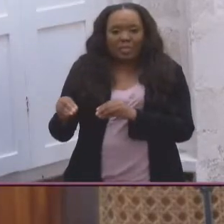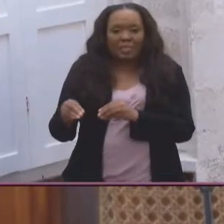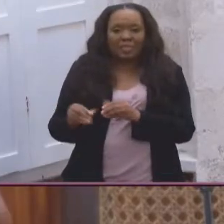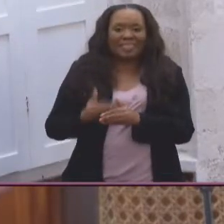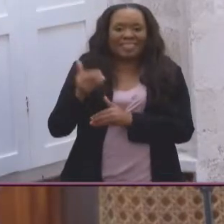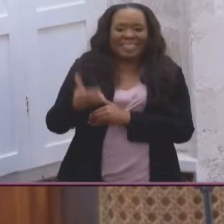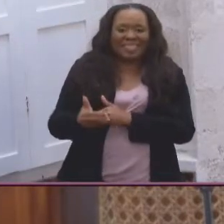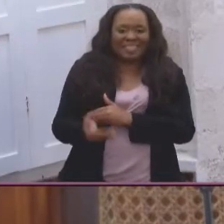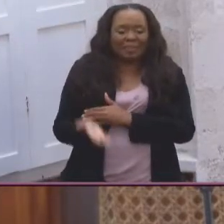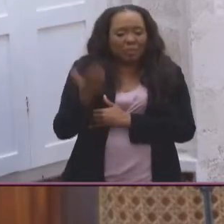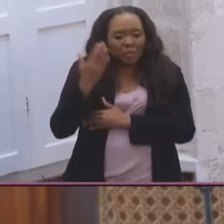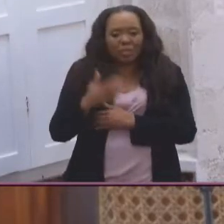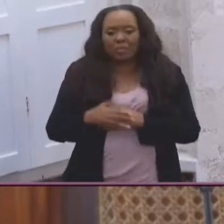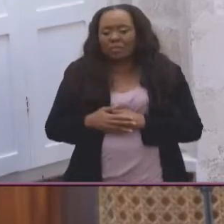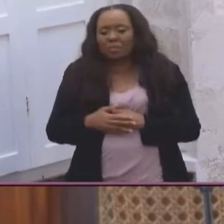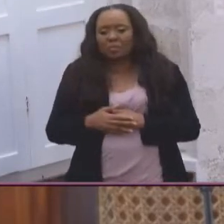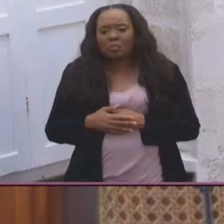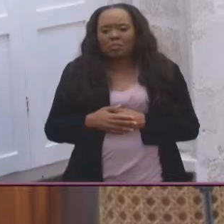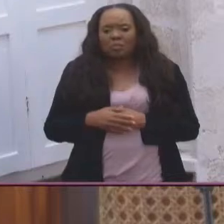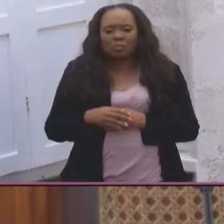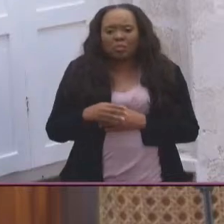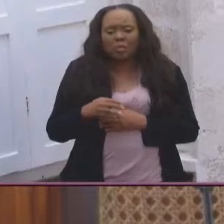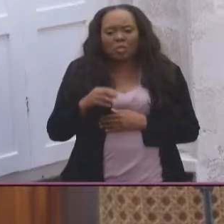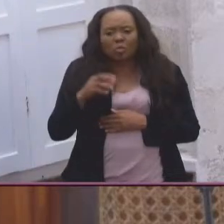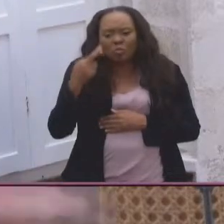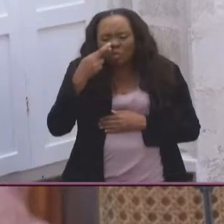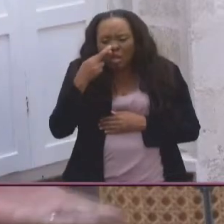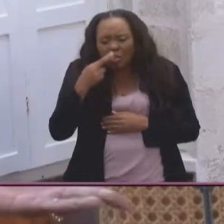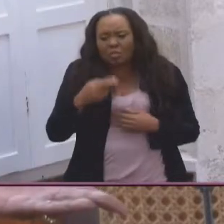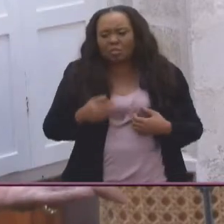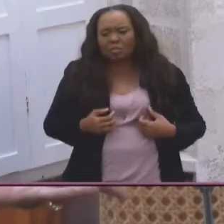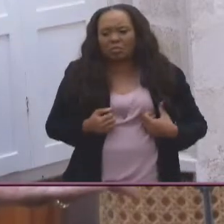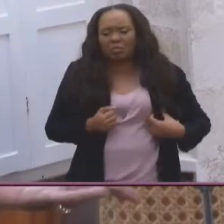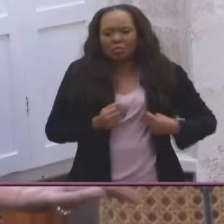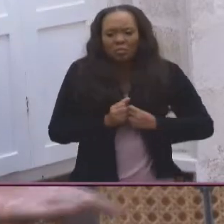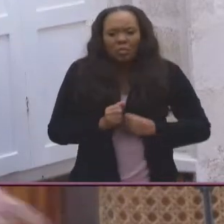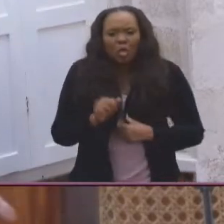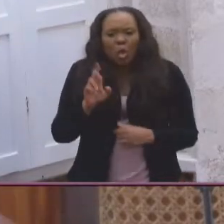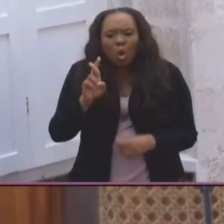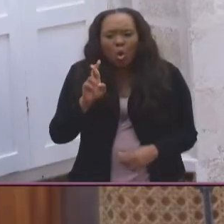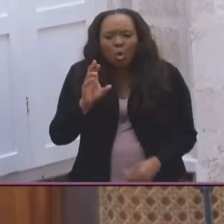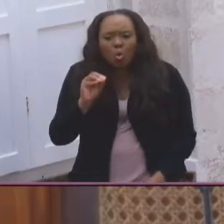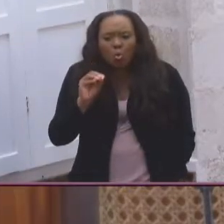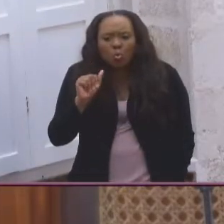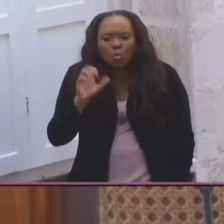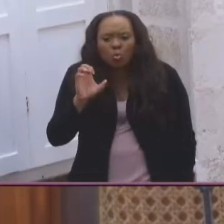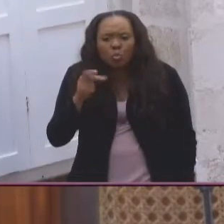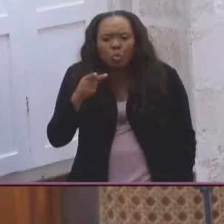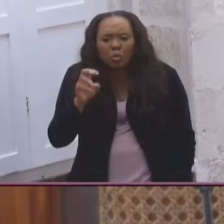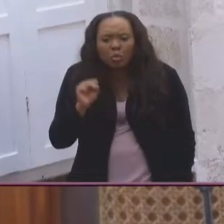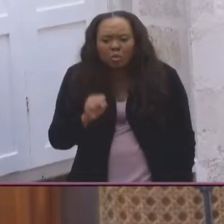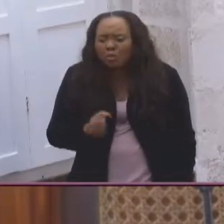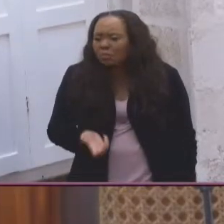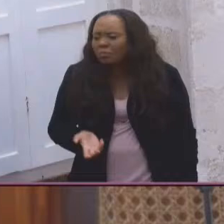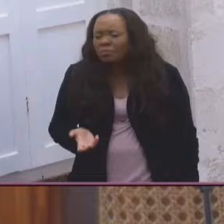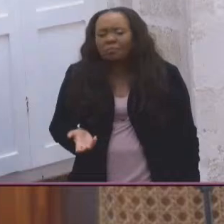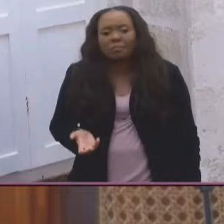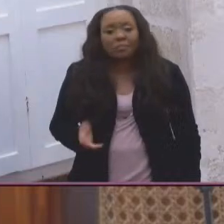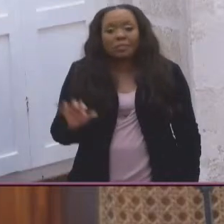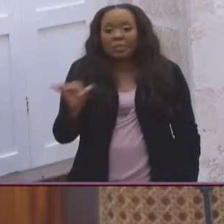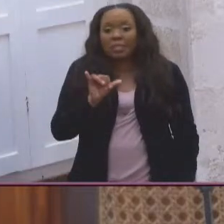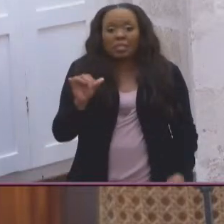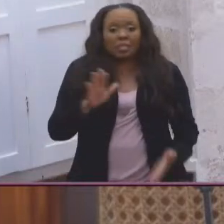Roaches, mice, and rats will be the consequence. The same thing is happening in the schools. And quite frankly, sir, I do